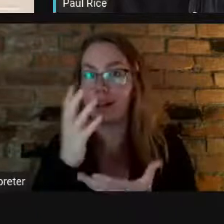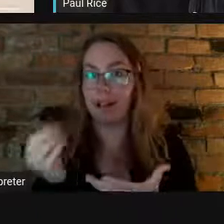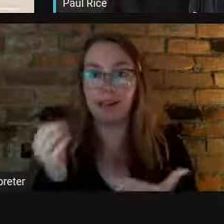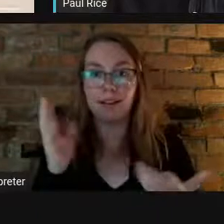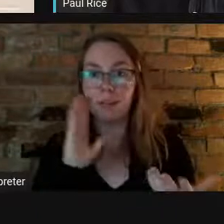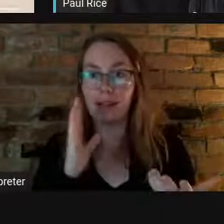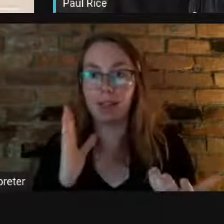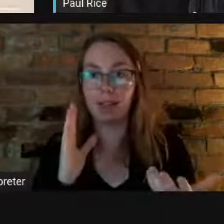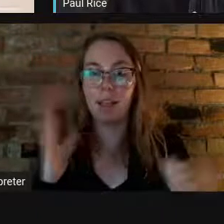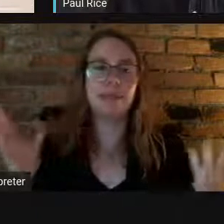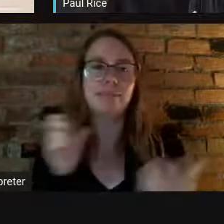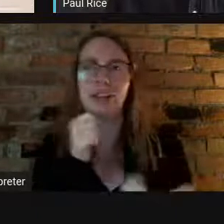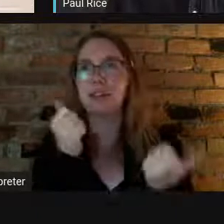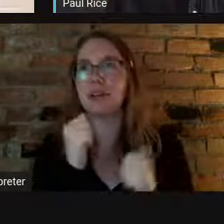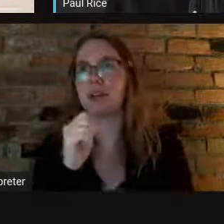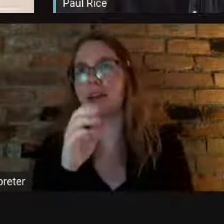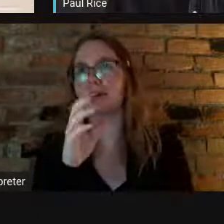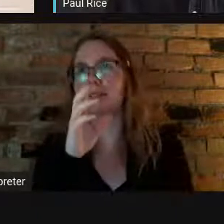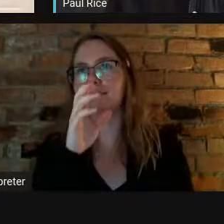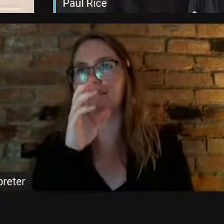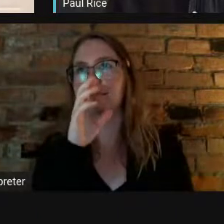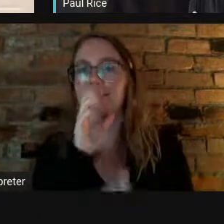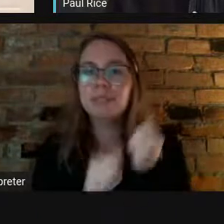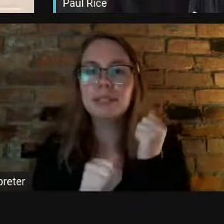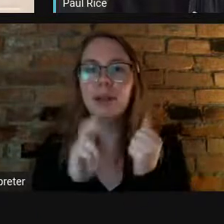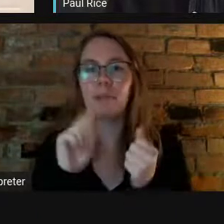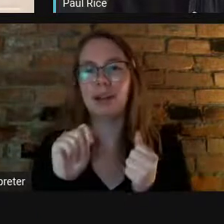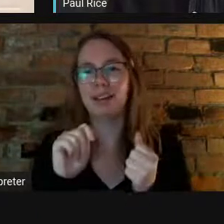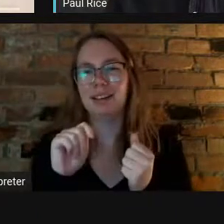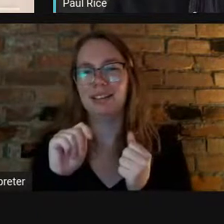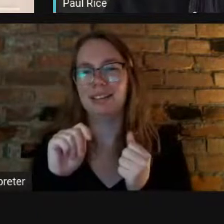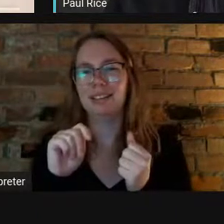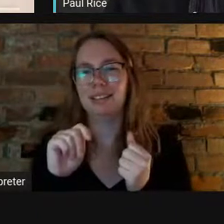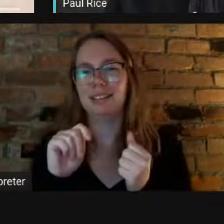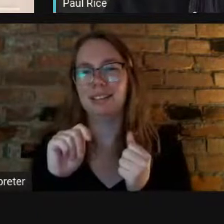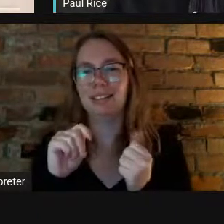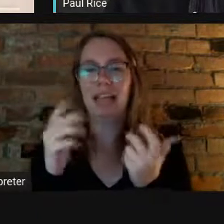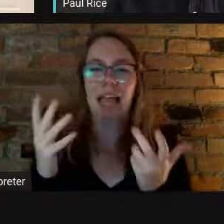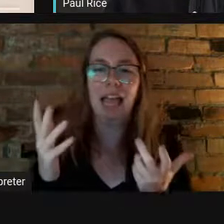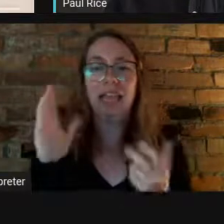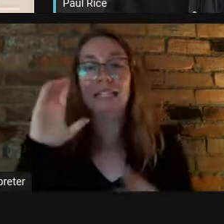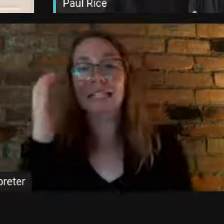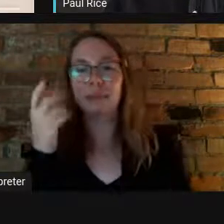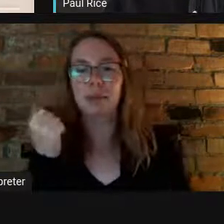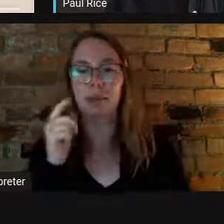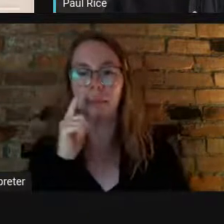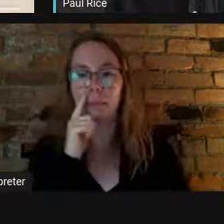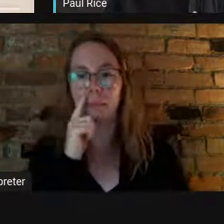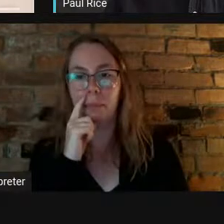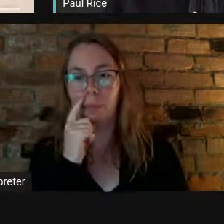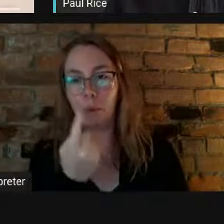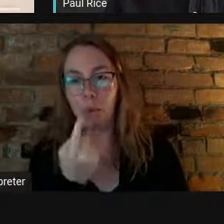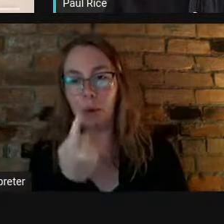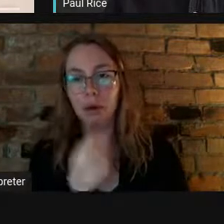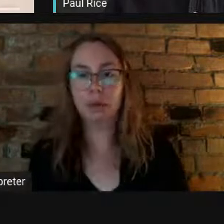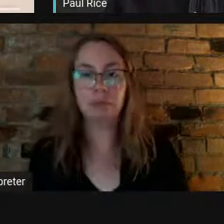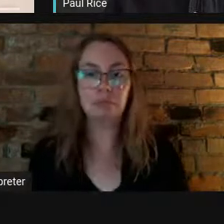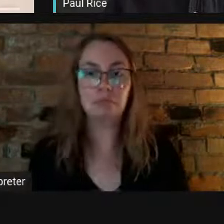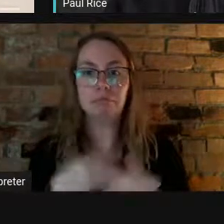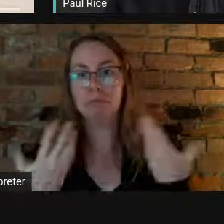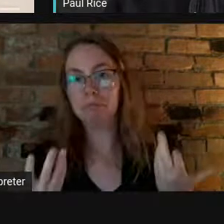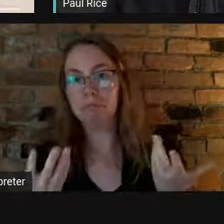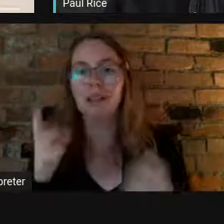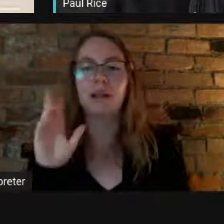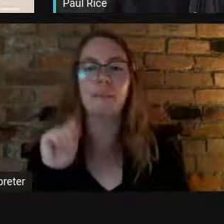know, not to be harsh, but it can sound very dry and boring because it would just be very factual. But I think